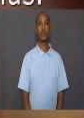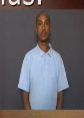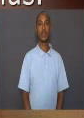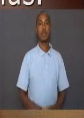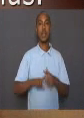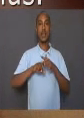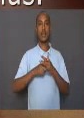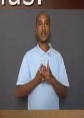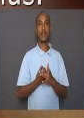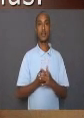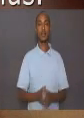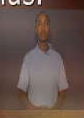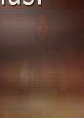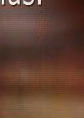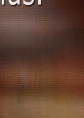Begin.